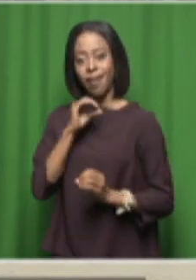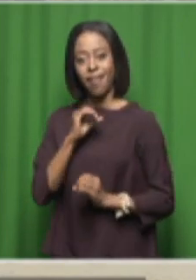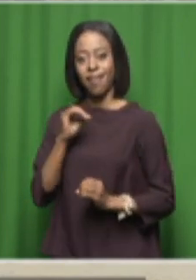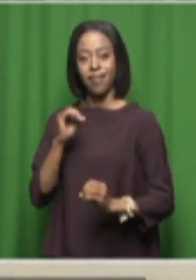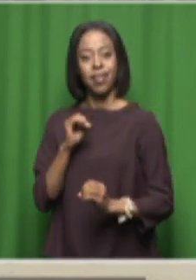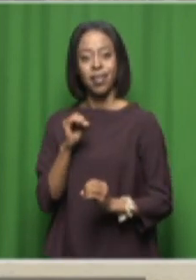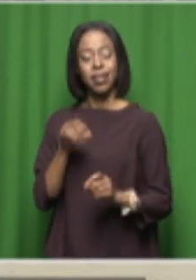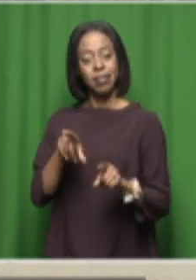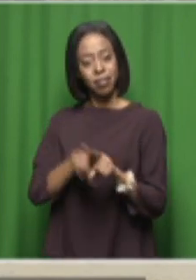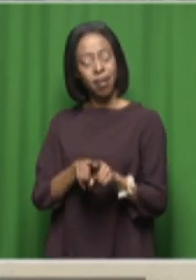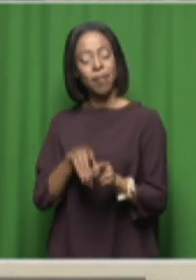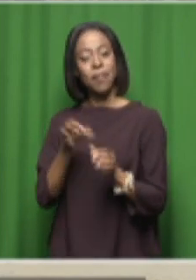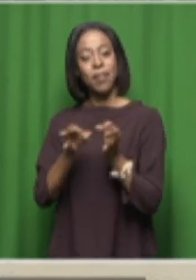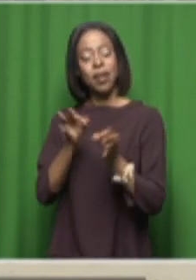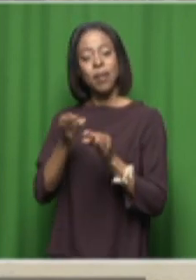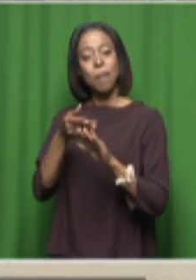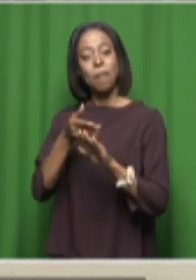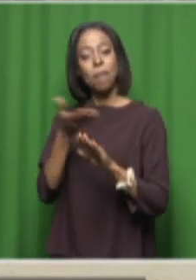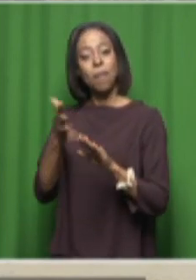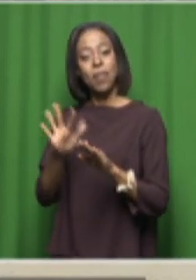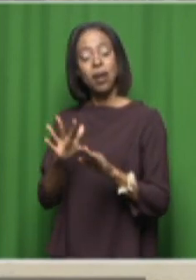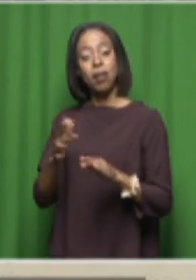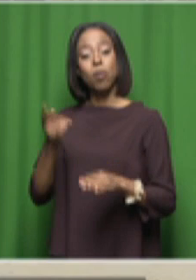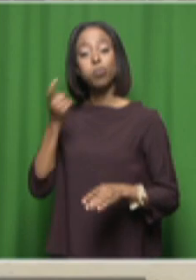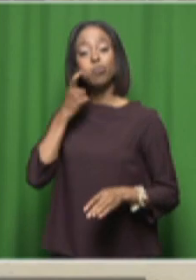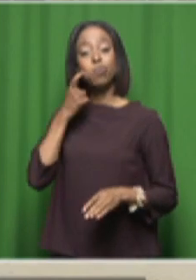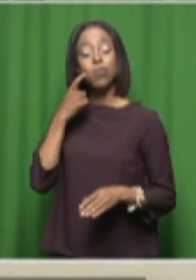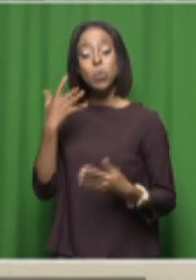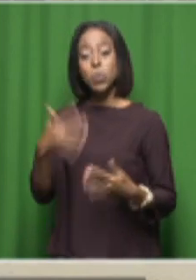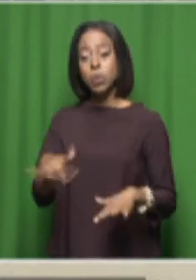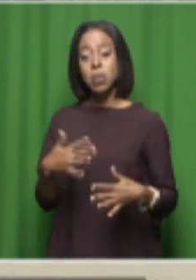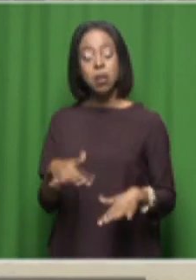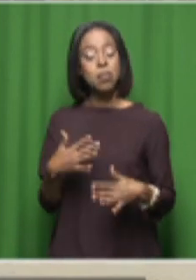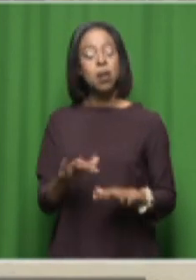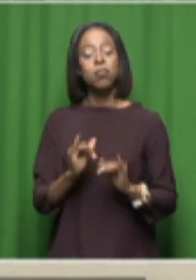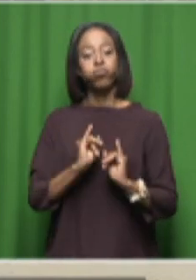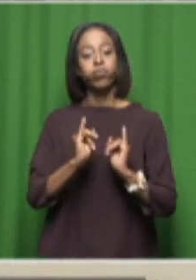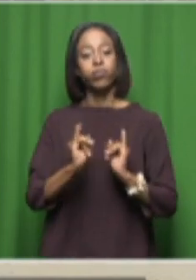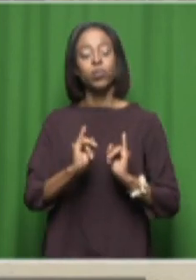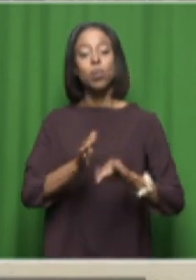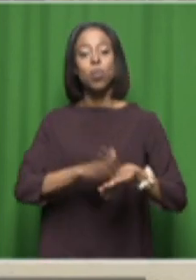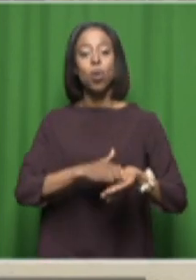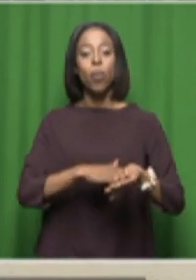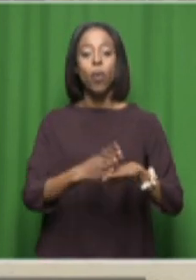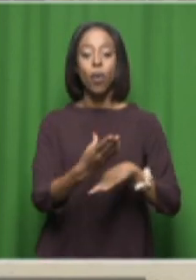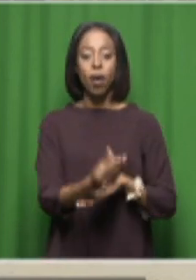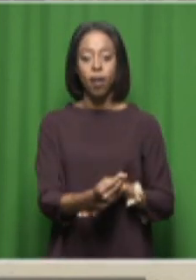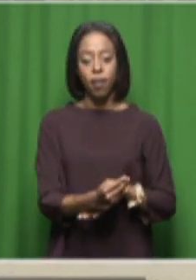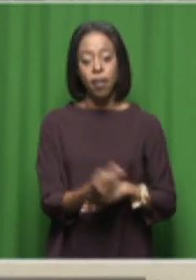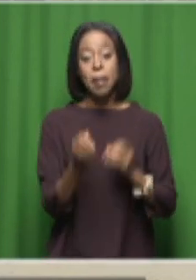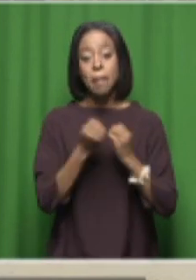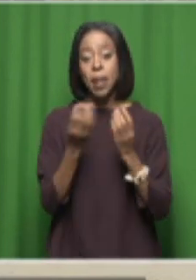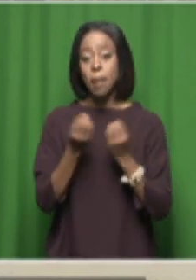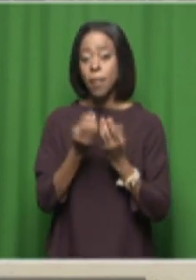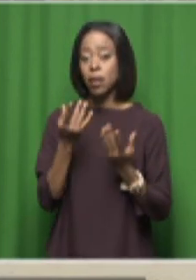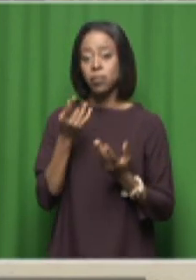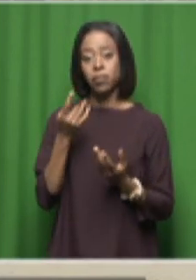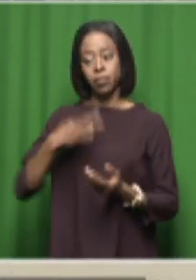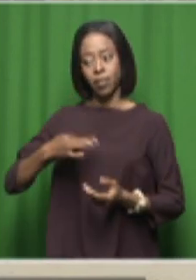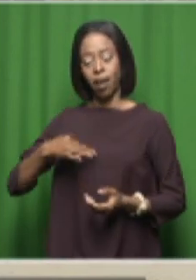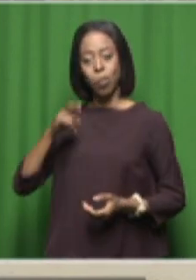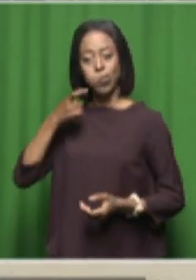alluded to earlier on. We have high pregnancy rates amongst our girls as well, that many of our girls